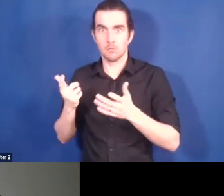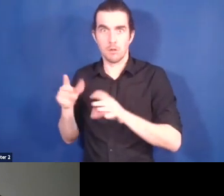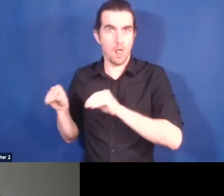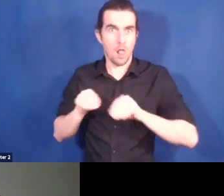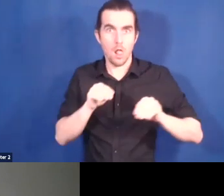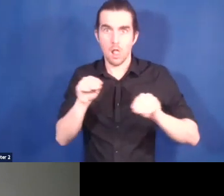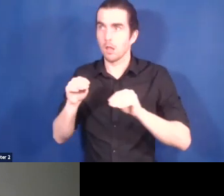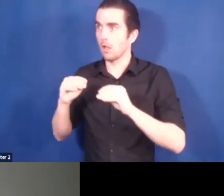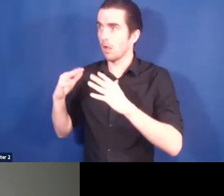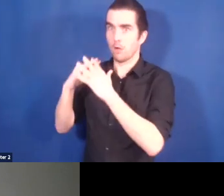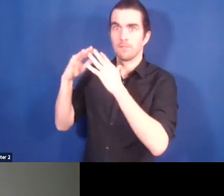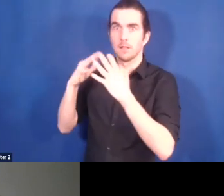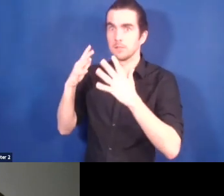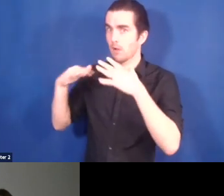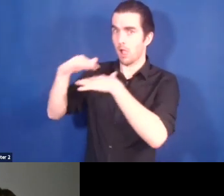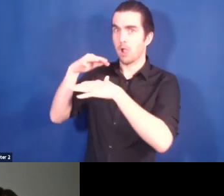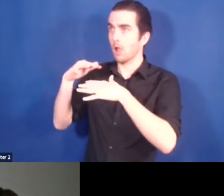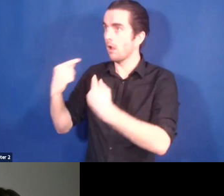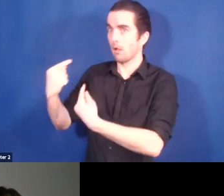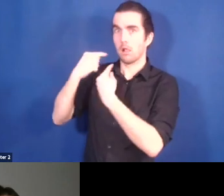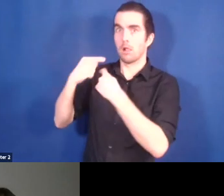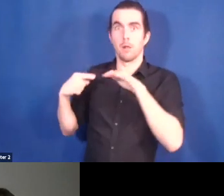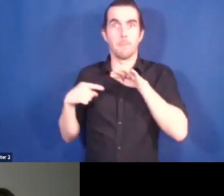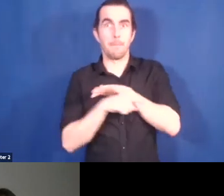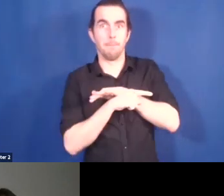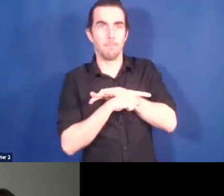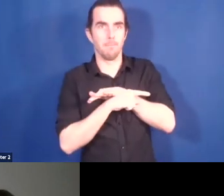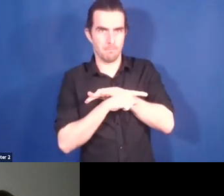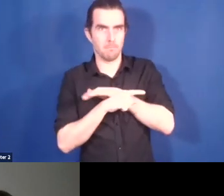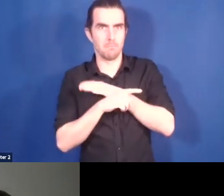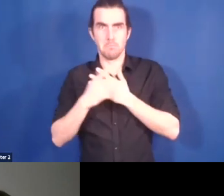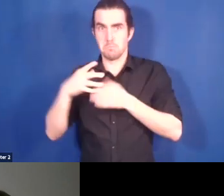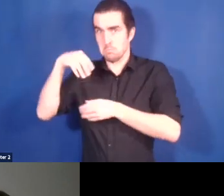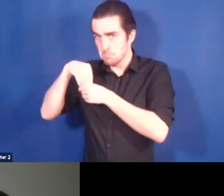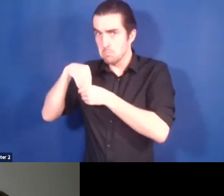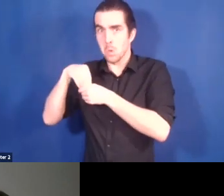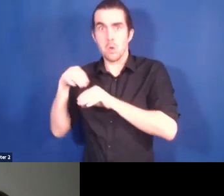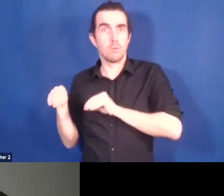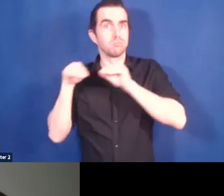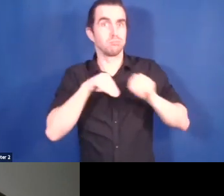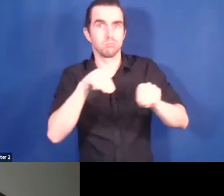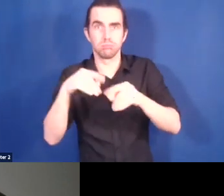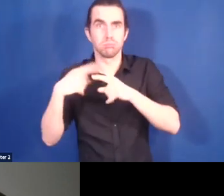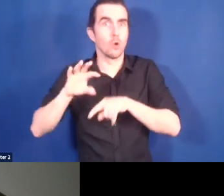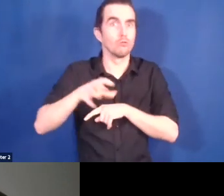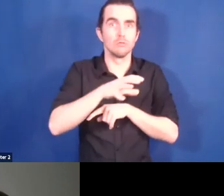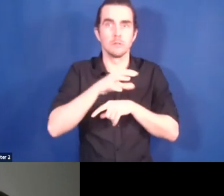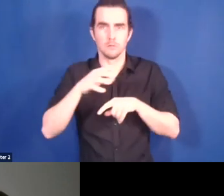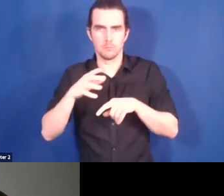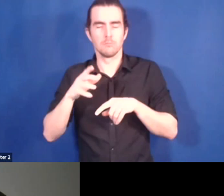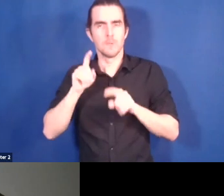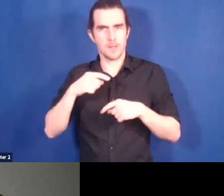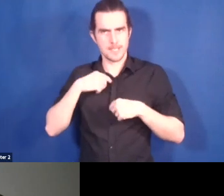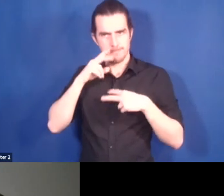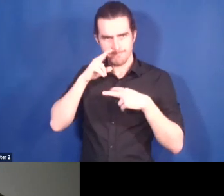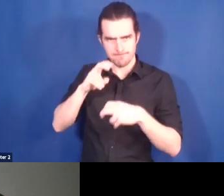Professor Honora O'Neill, back in the late 80s, early 90s, who was one of my colleagues back then,